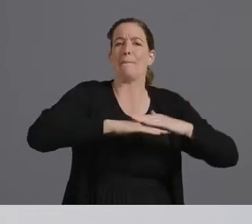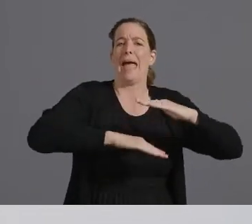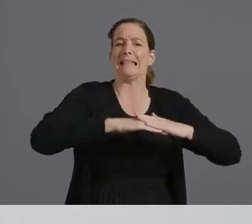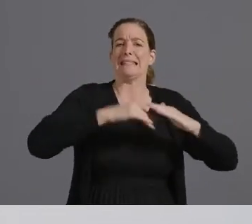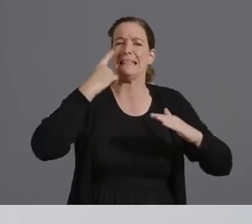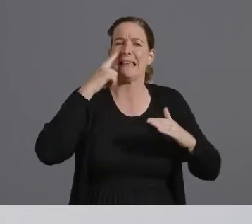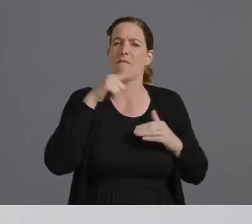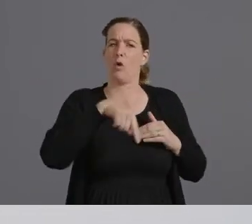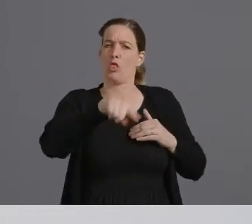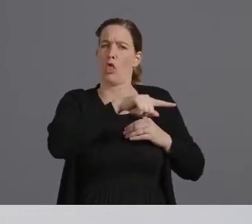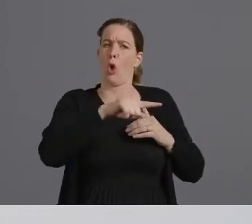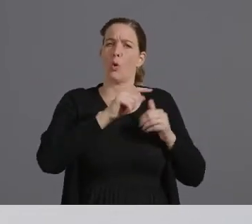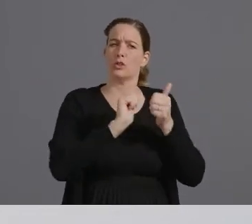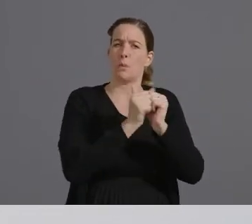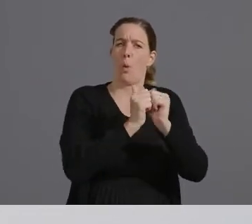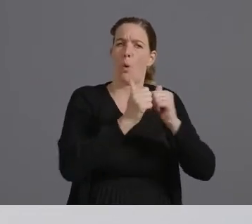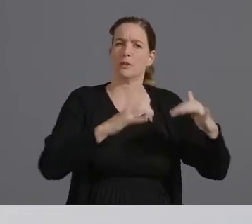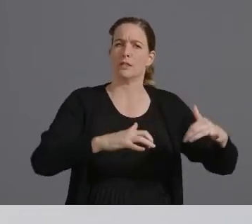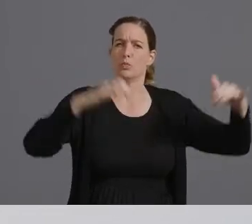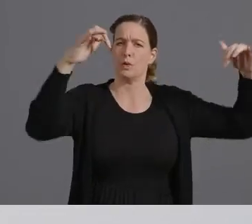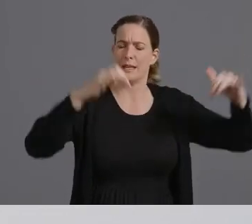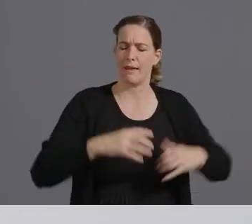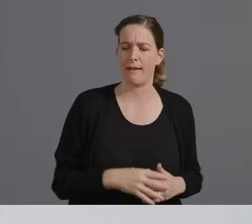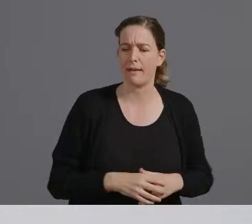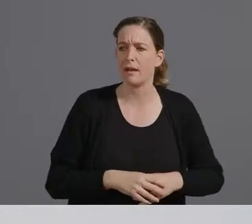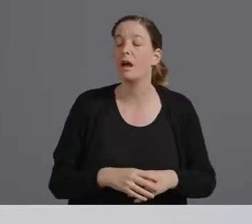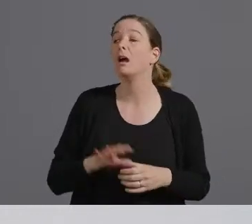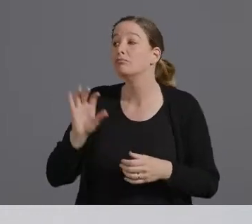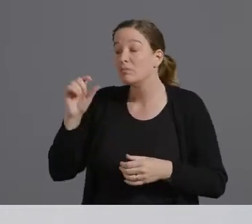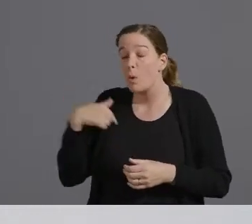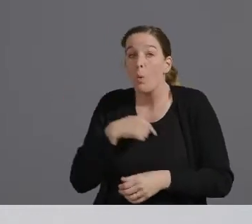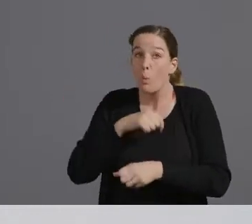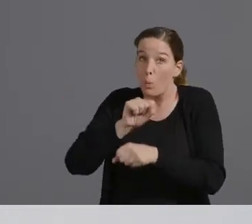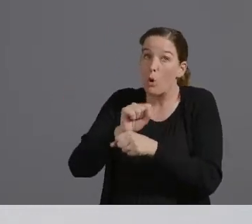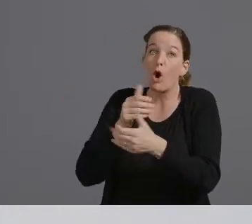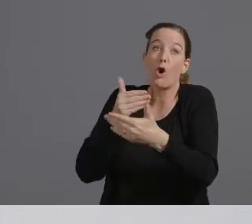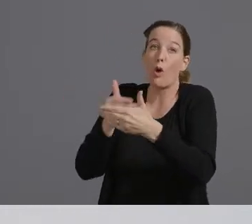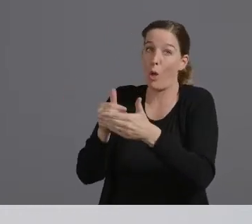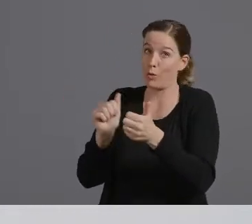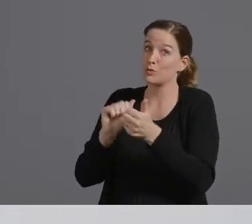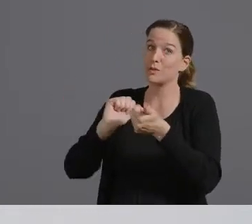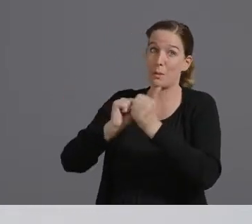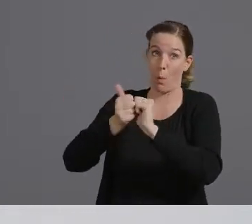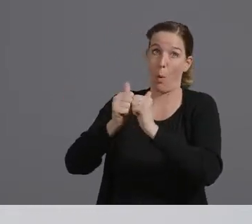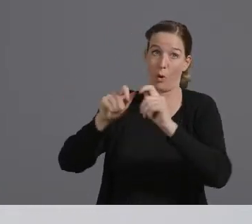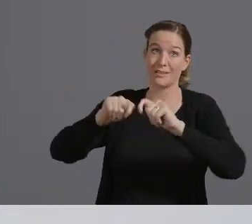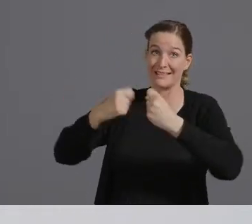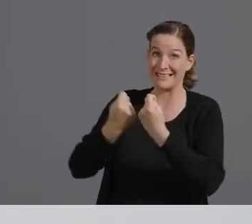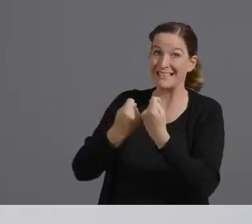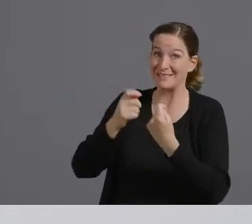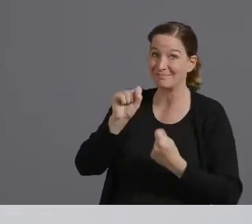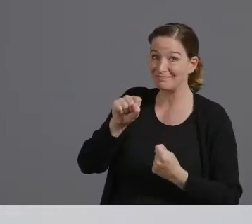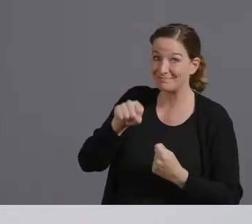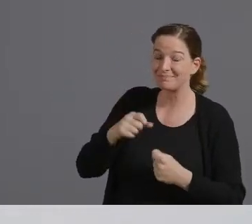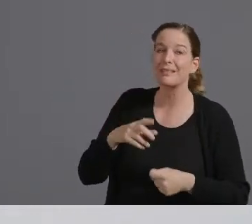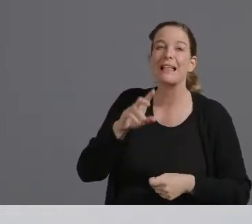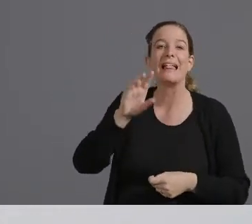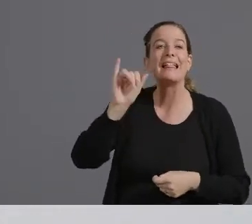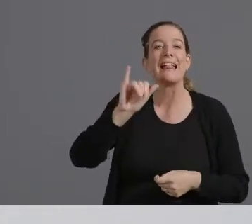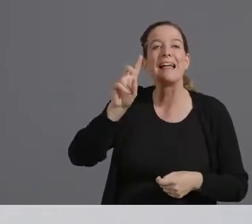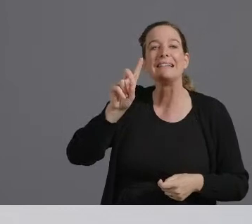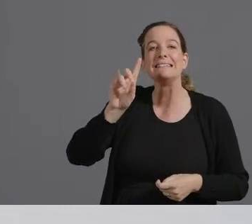So we've been working very closely with our sports teams, and I can give you an example. We've been working very closely with the Diamondbacks on